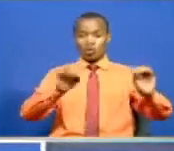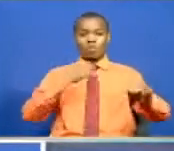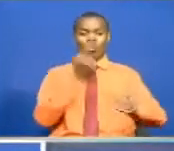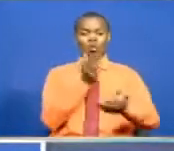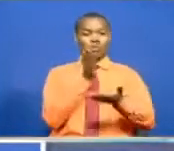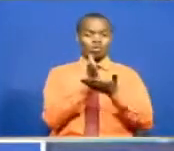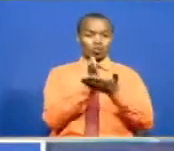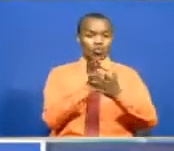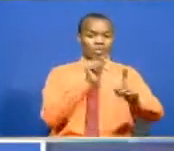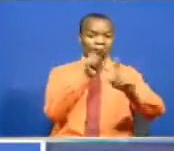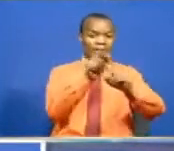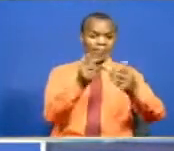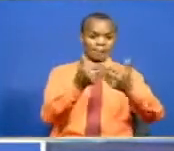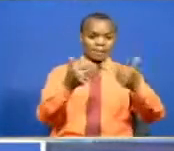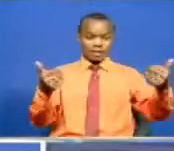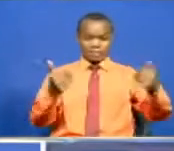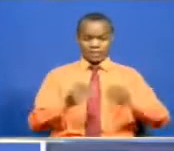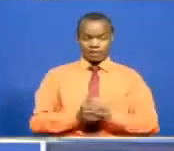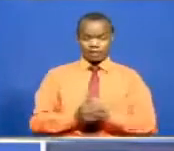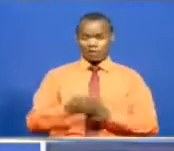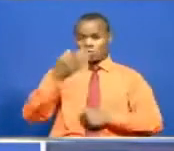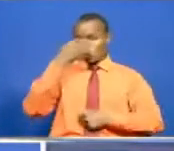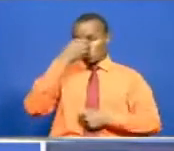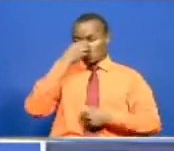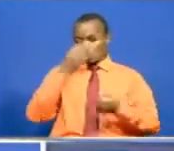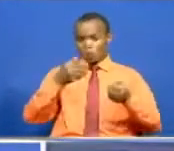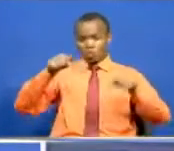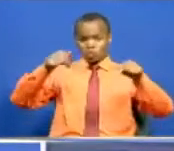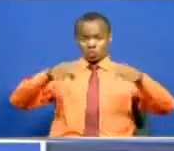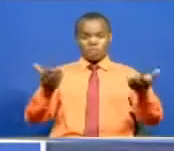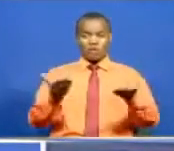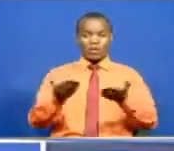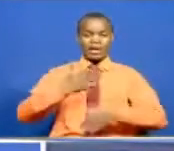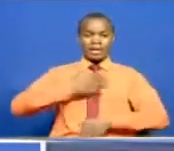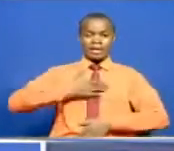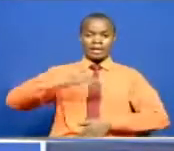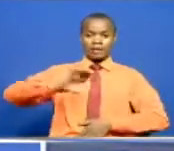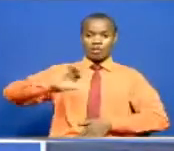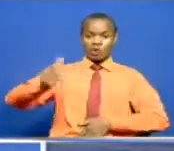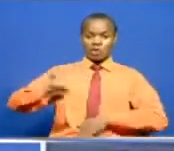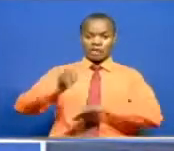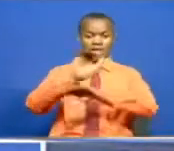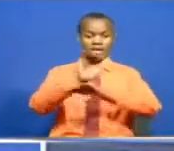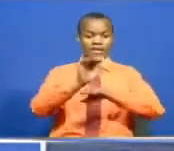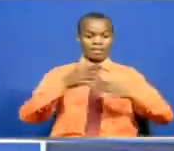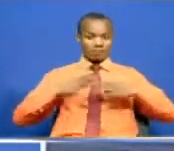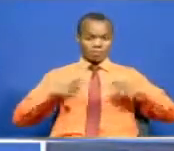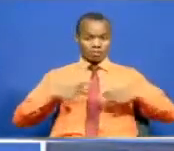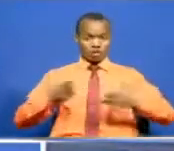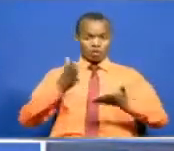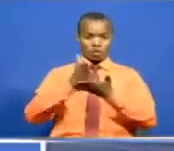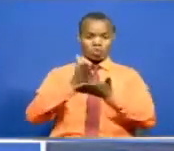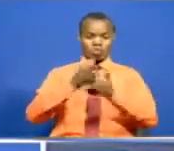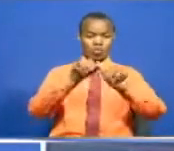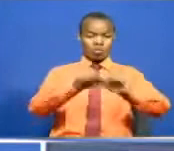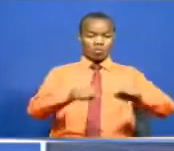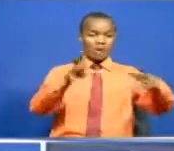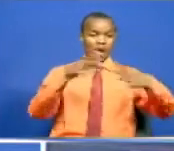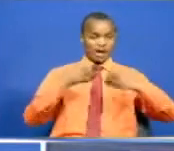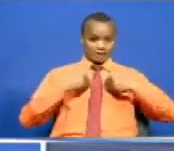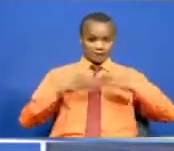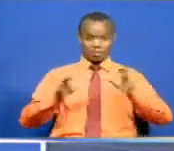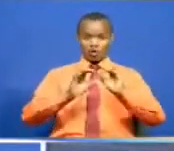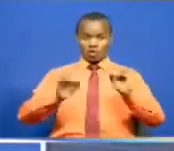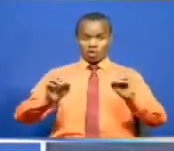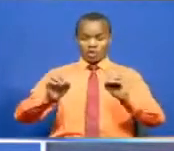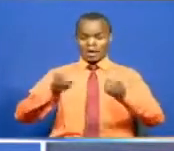among citizens. Ruto, who was in Samburu County, urged Kenyans to embrace their diversity and reject any calls by the political class